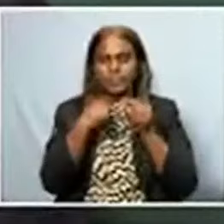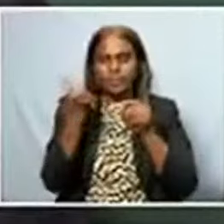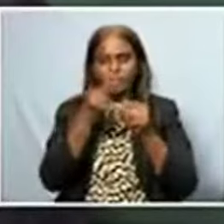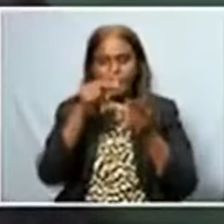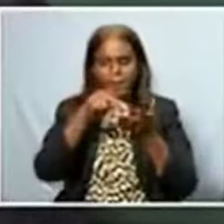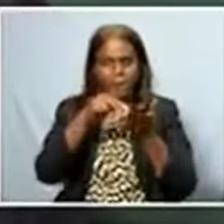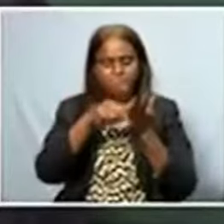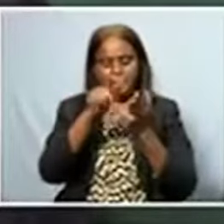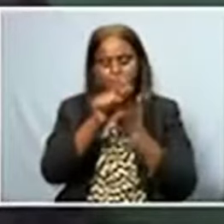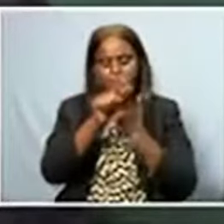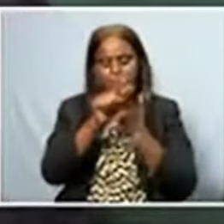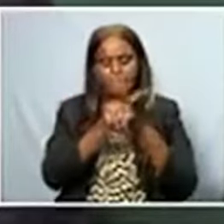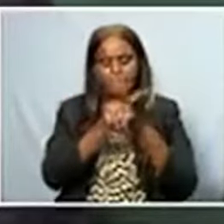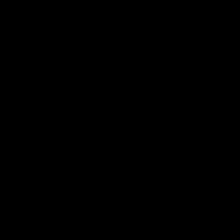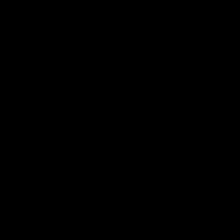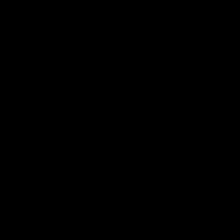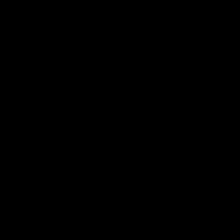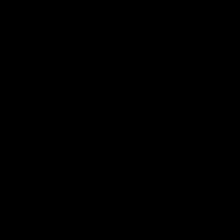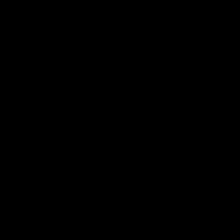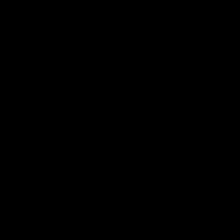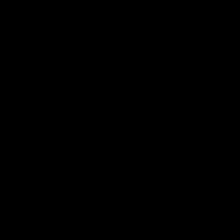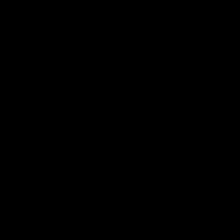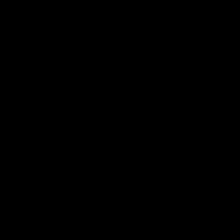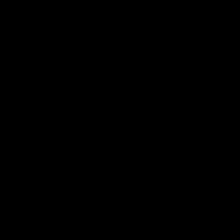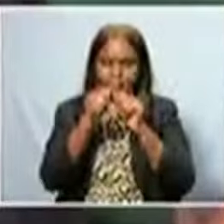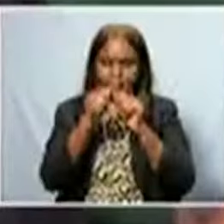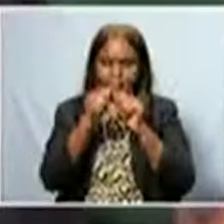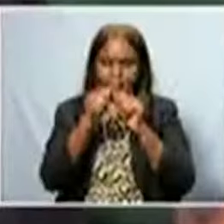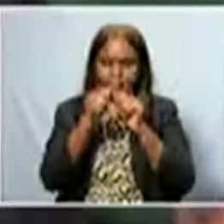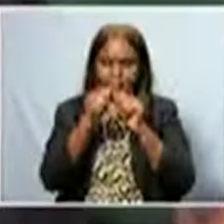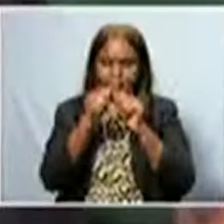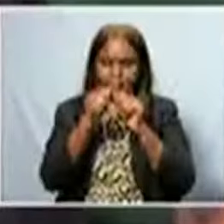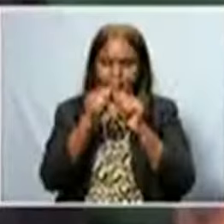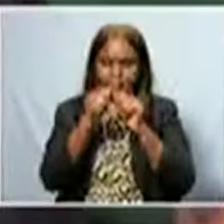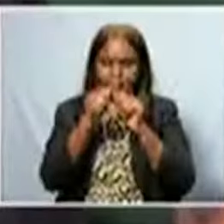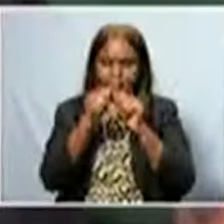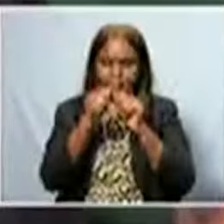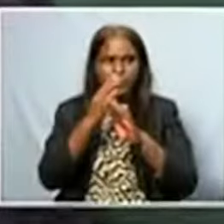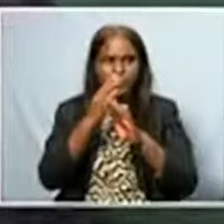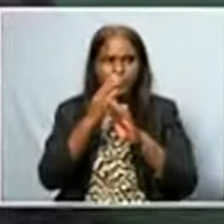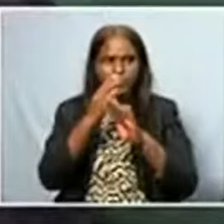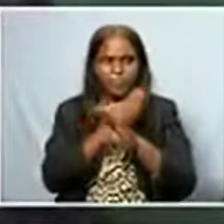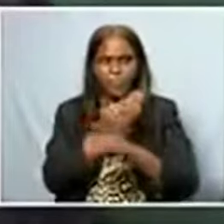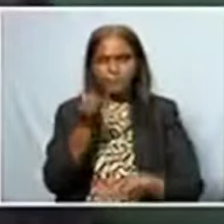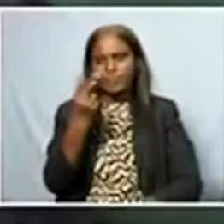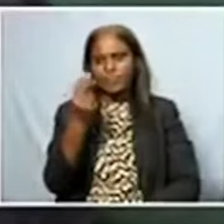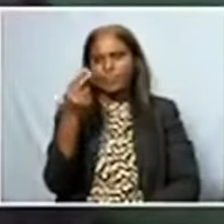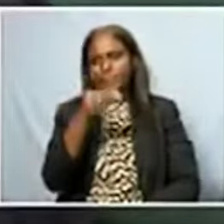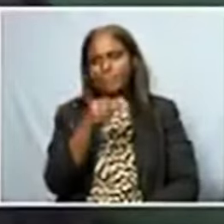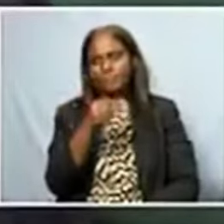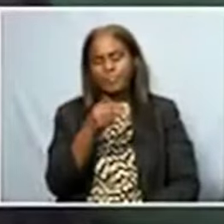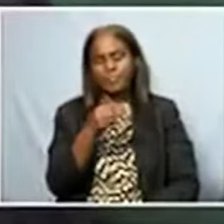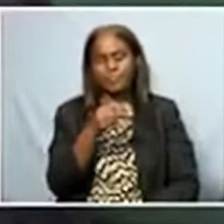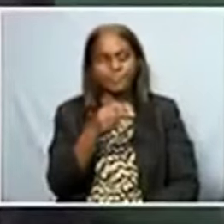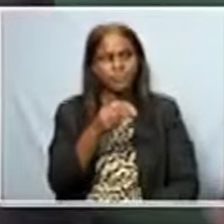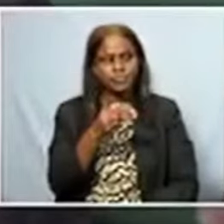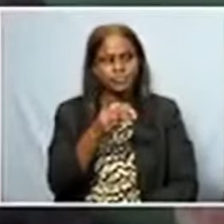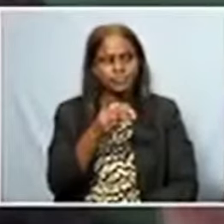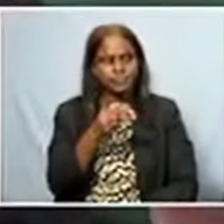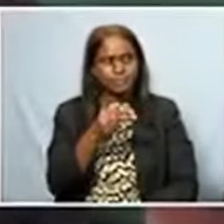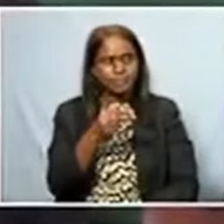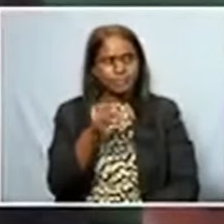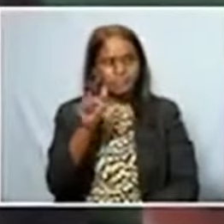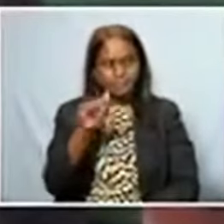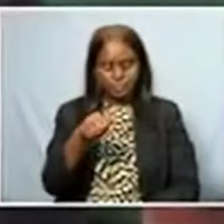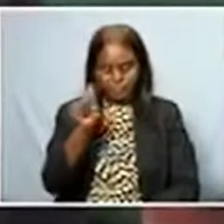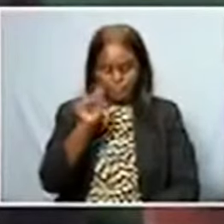standing orders say that you should read your evidence before 12 o'clock, so that